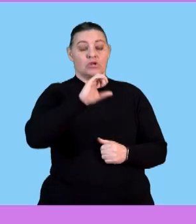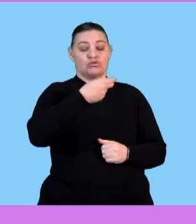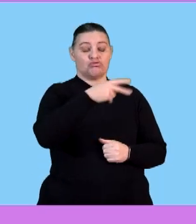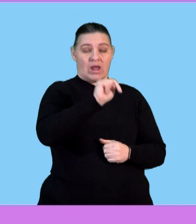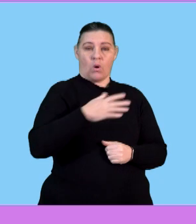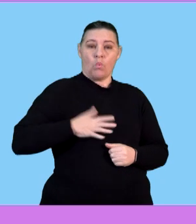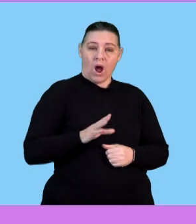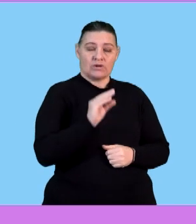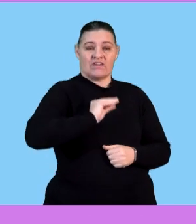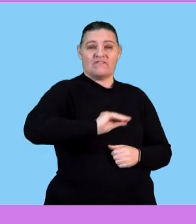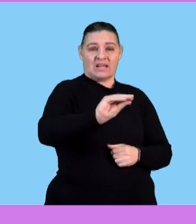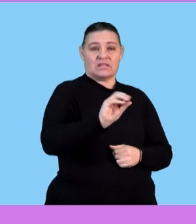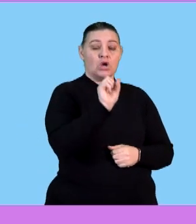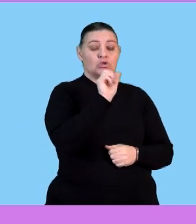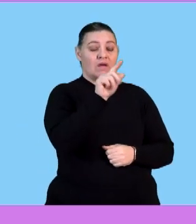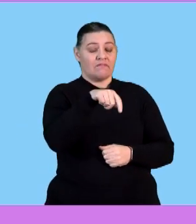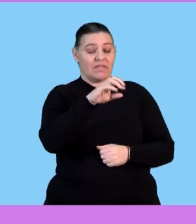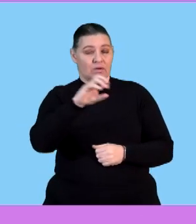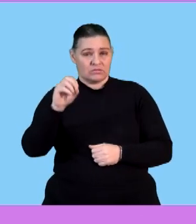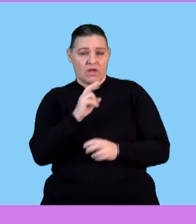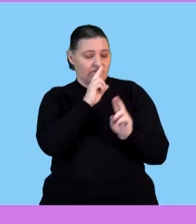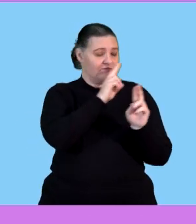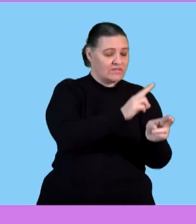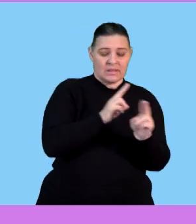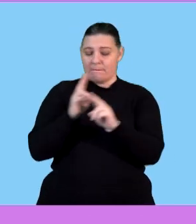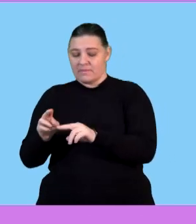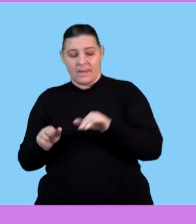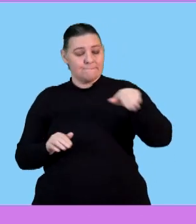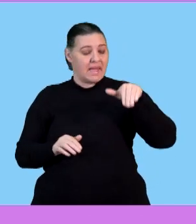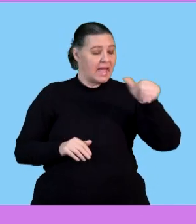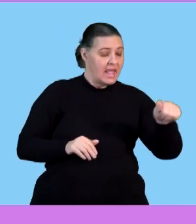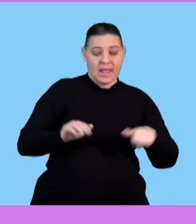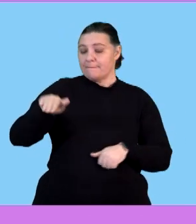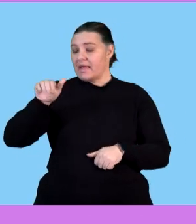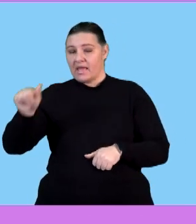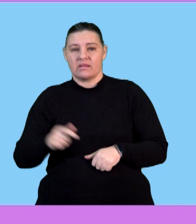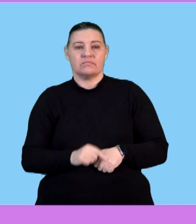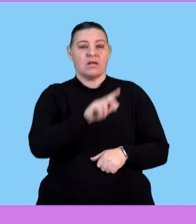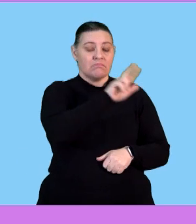invest 12,000 Rand. He visits two banks. Bank A offers him